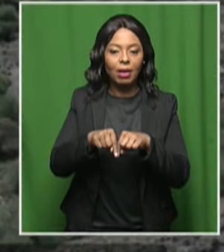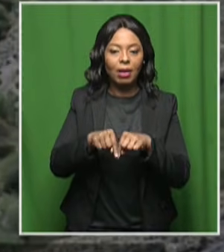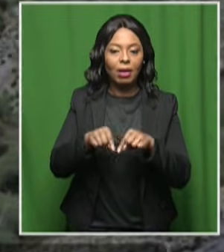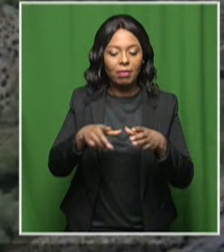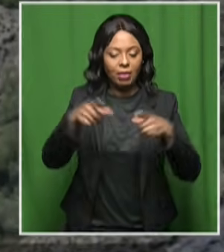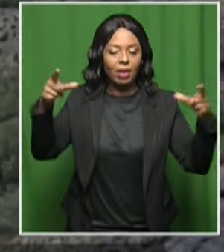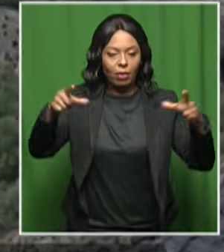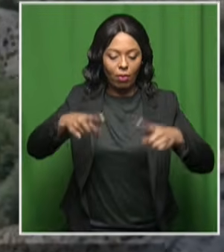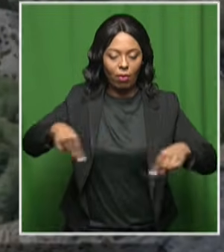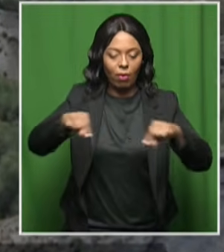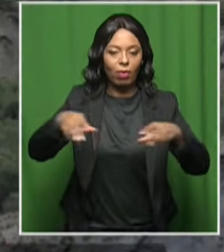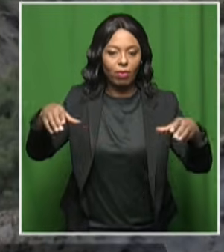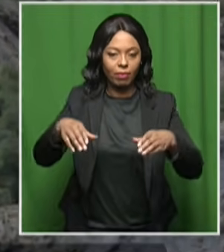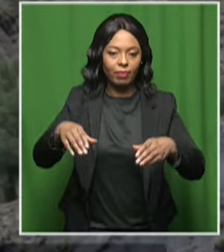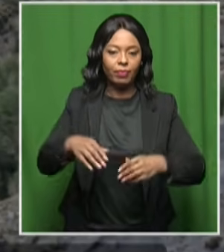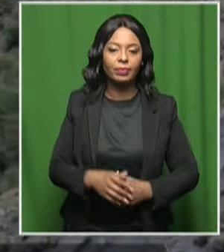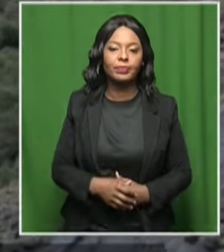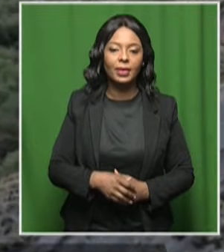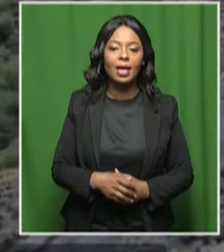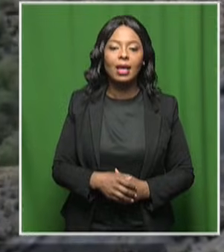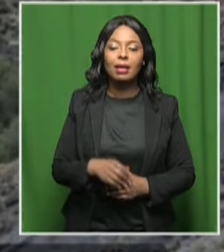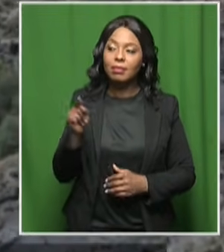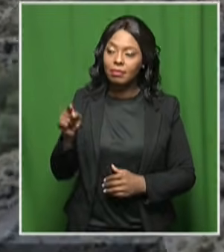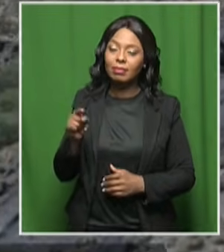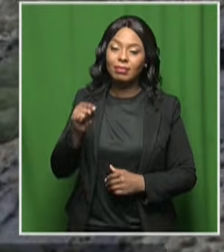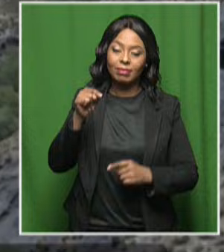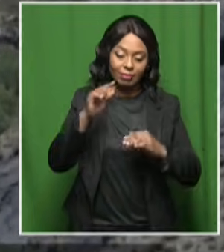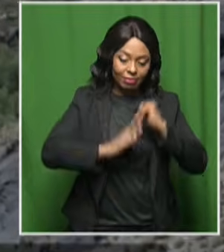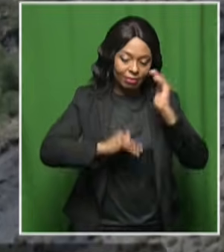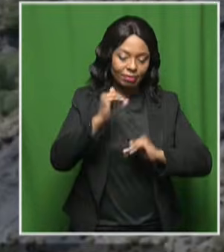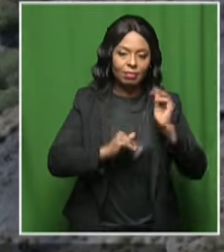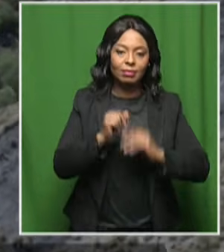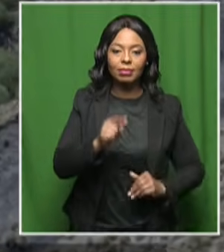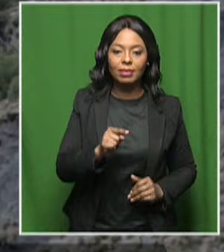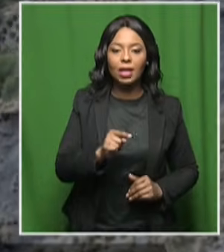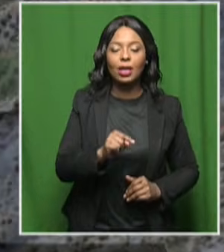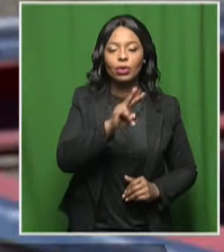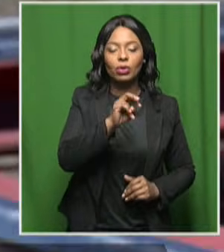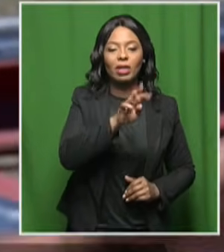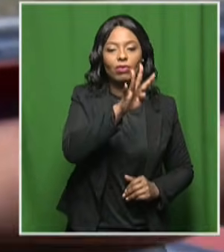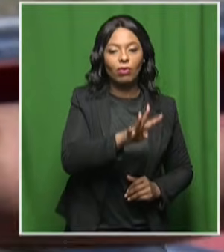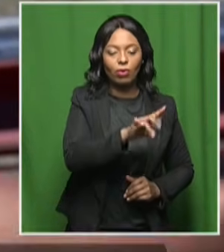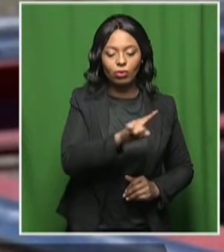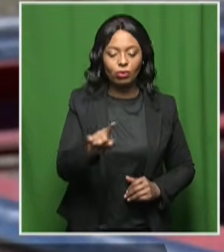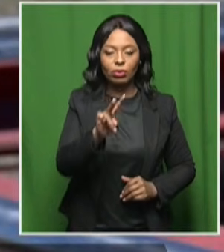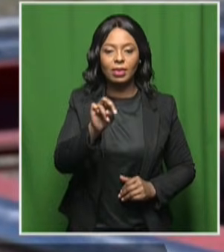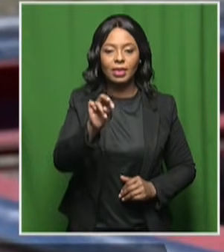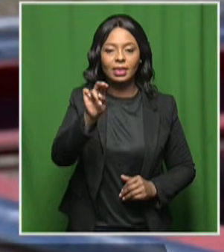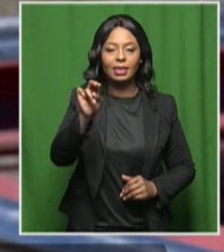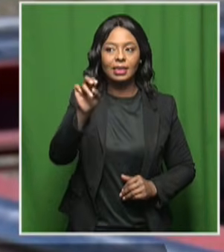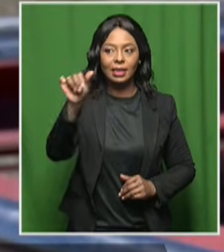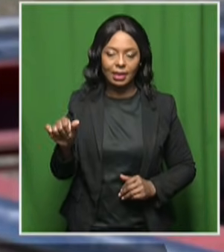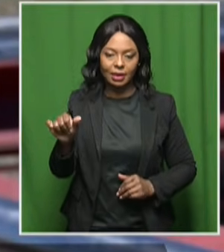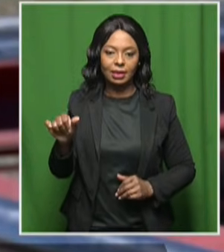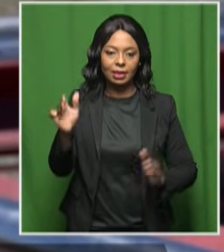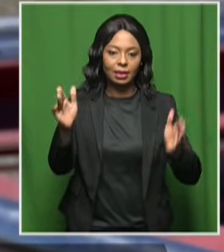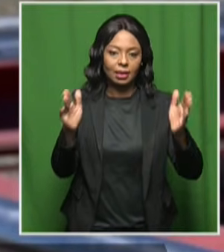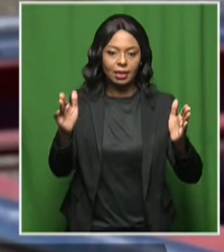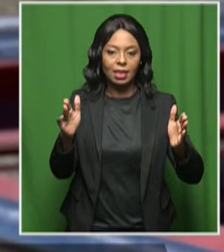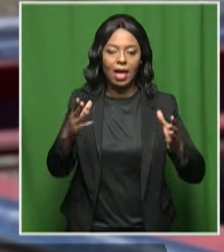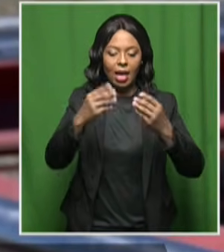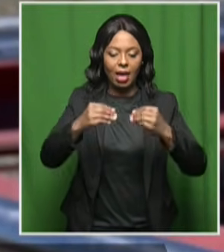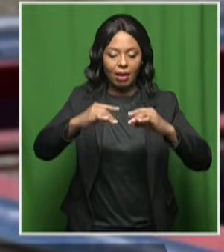in 2004, okay, till 2006, okay. Back then, people walking on the ground, okay, there was an old structure on the ground where people will